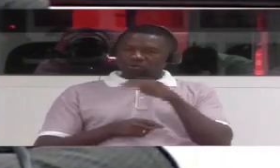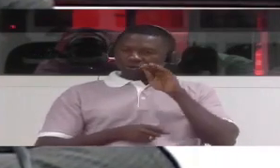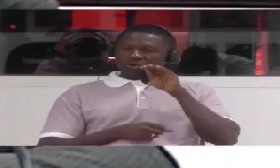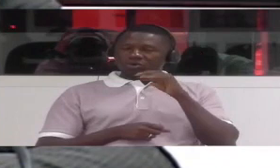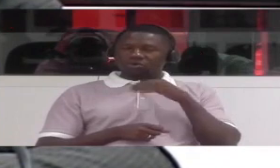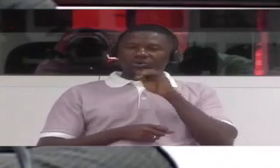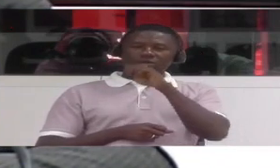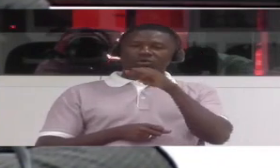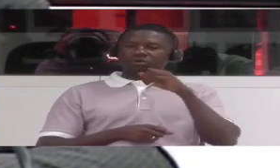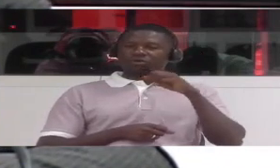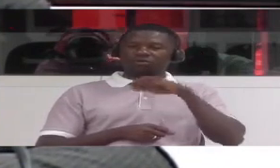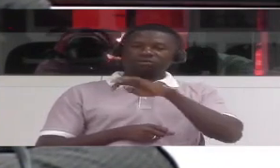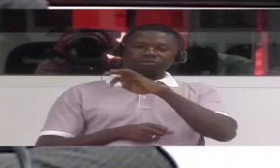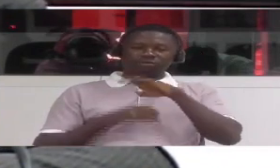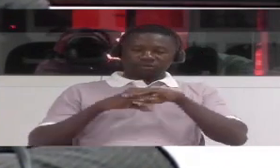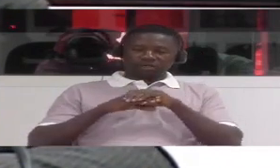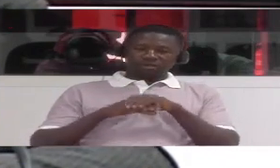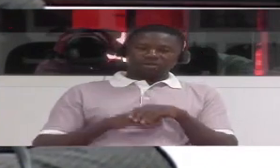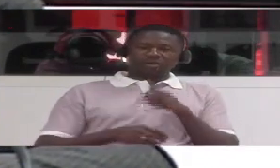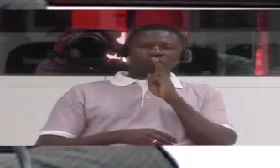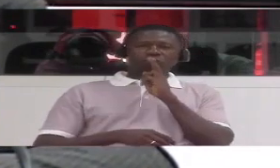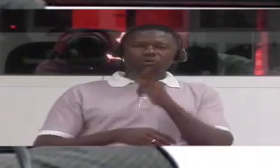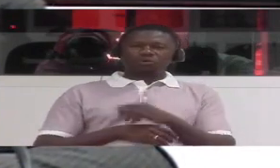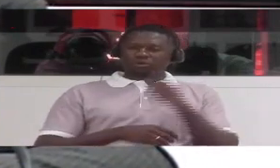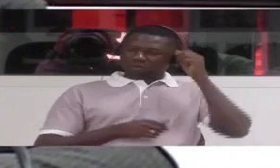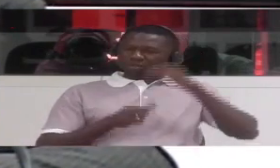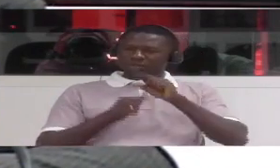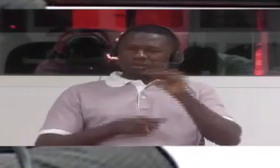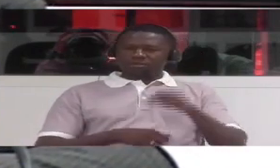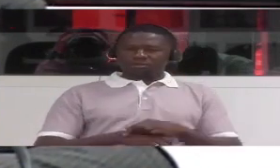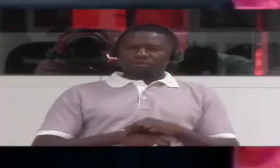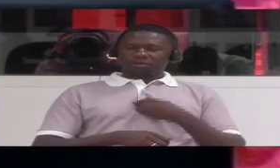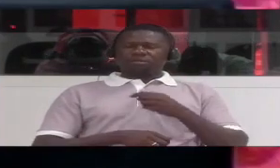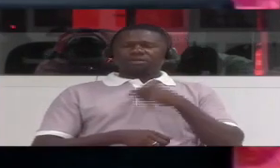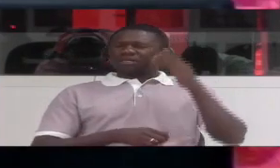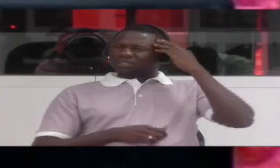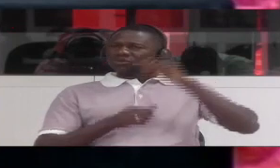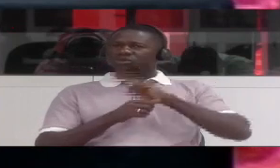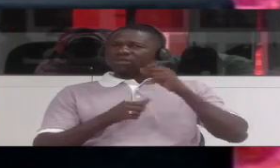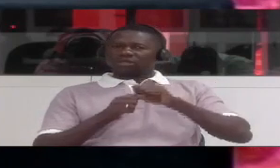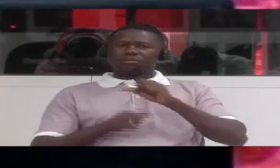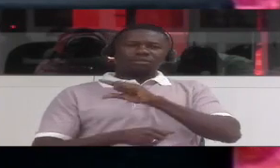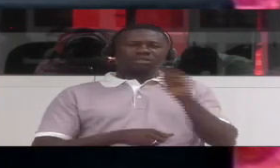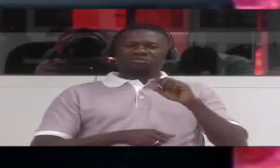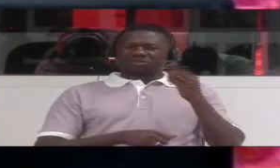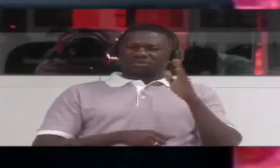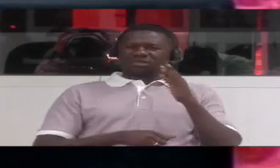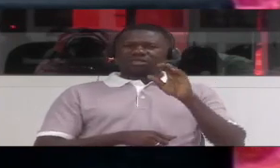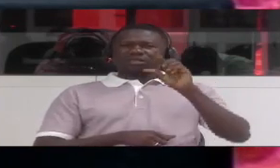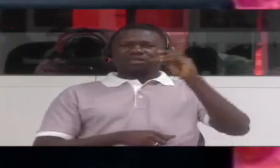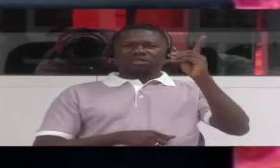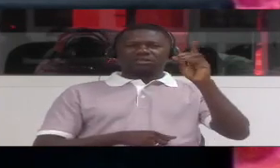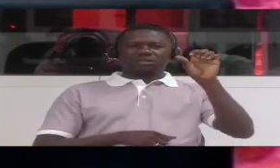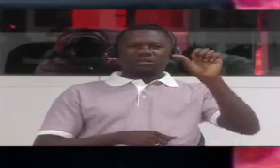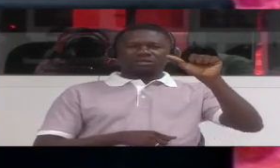But I remember it was a Dabo. Somebody called Dabo. Can you tell us a bit about that night that you spent at the police